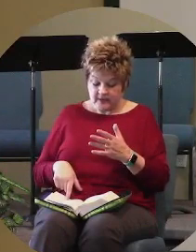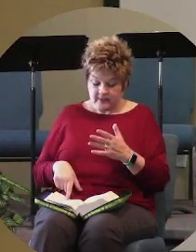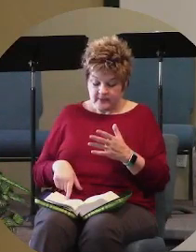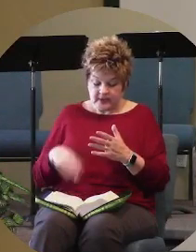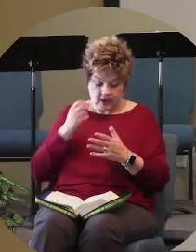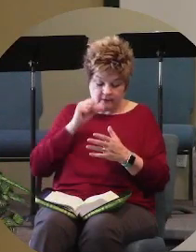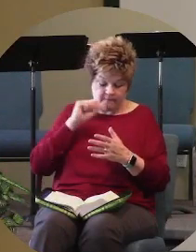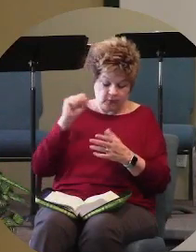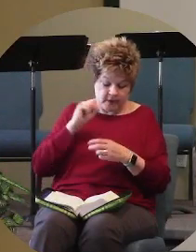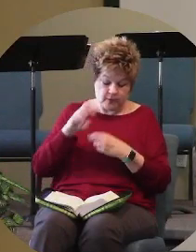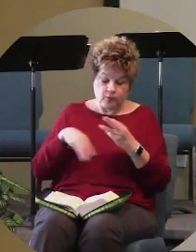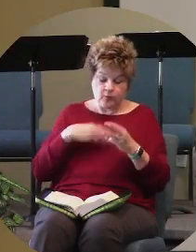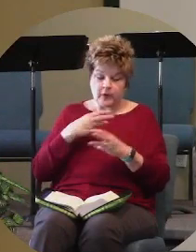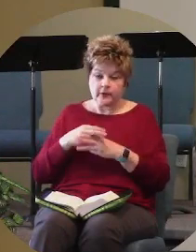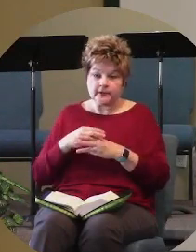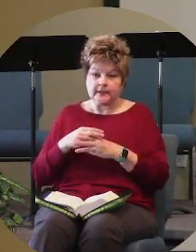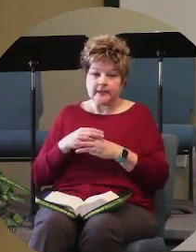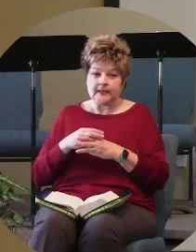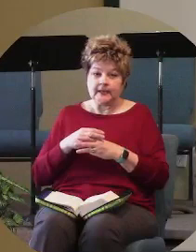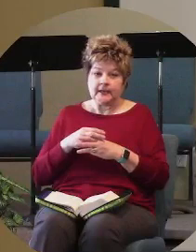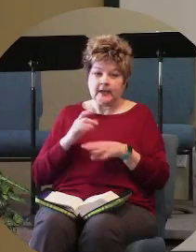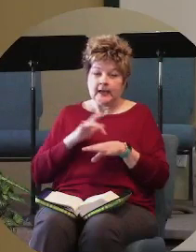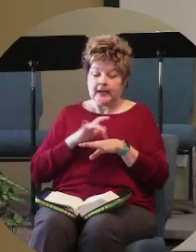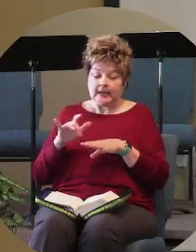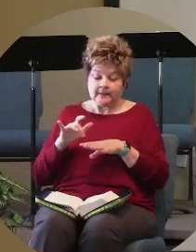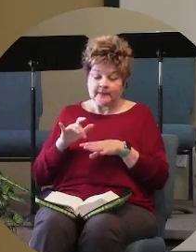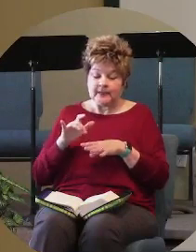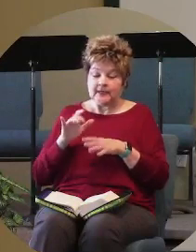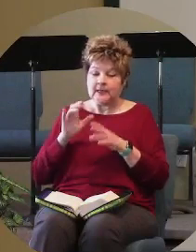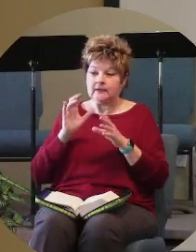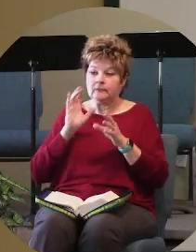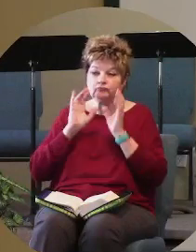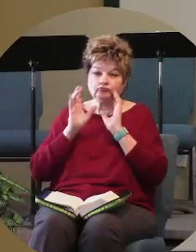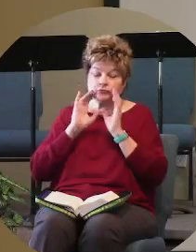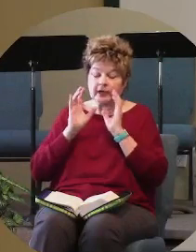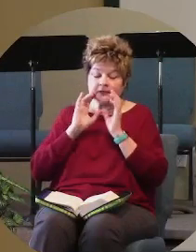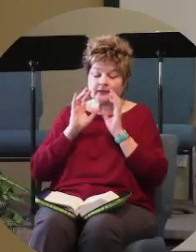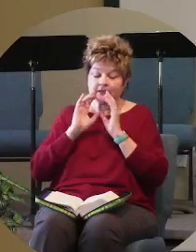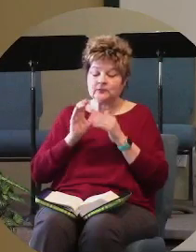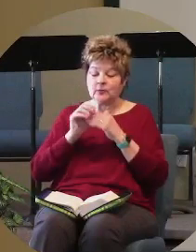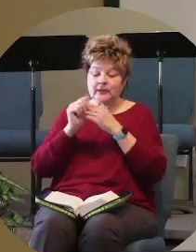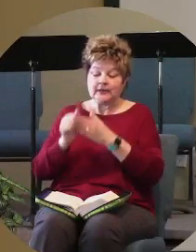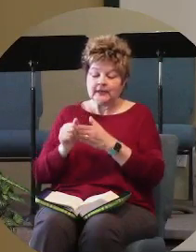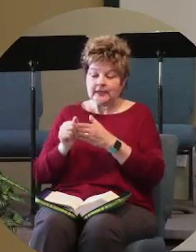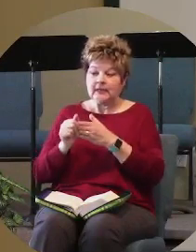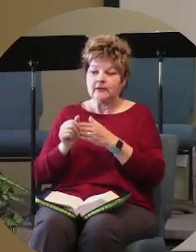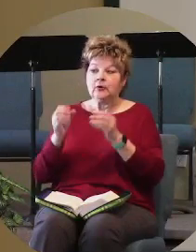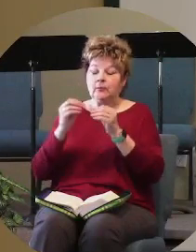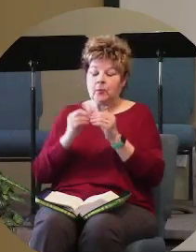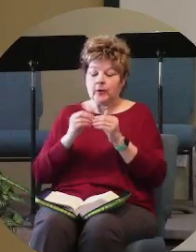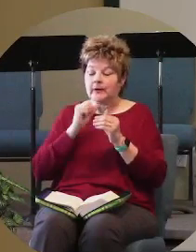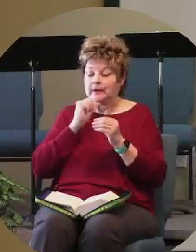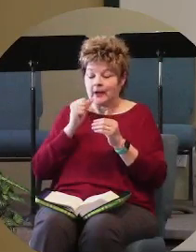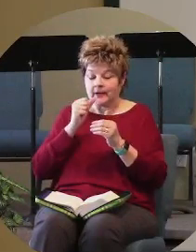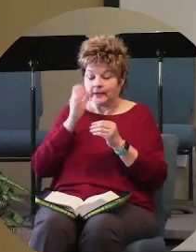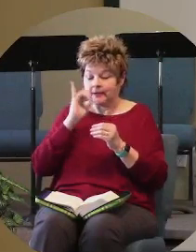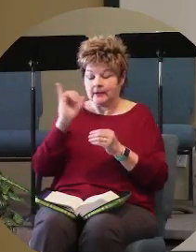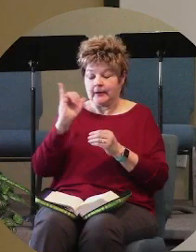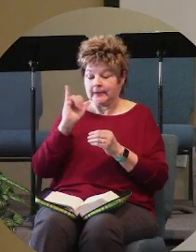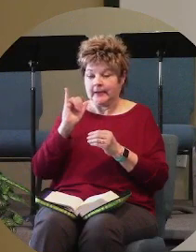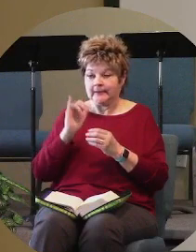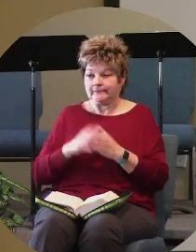worldly and empty chatter, for it will lead to further ungodliness.